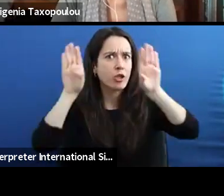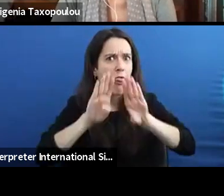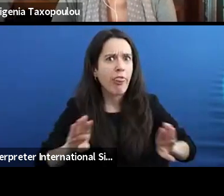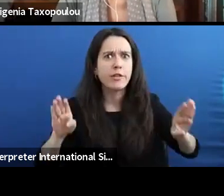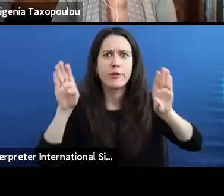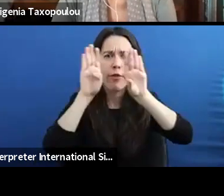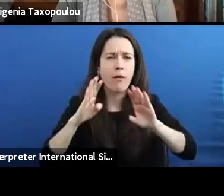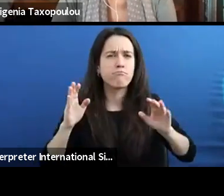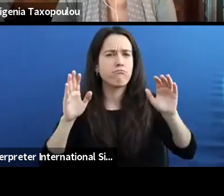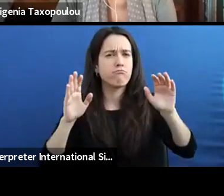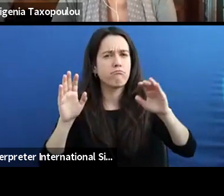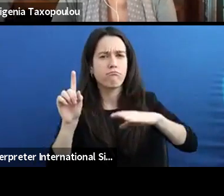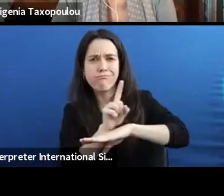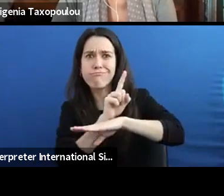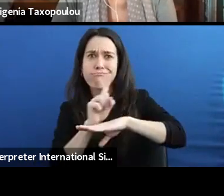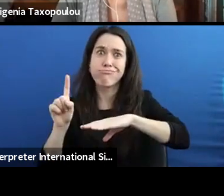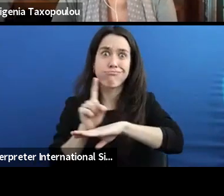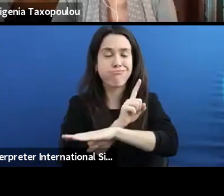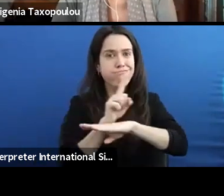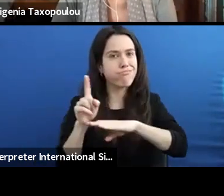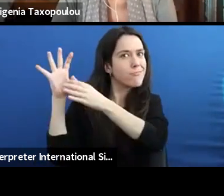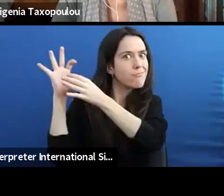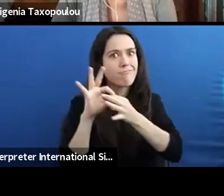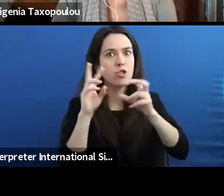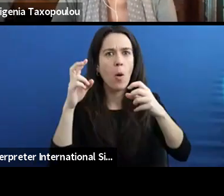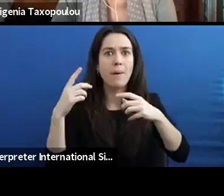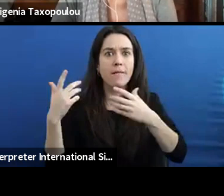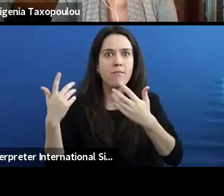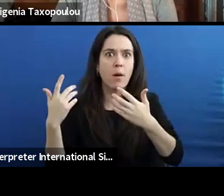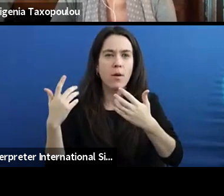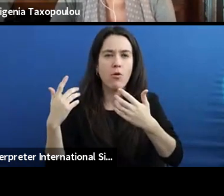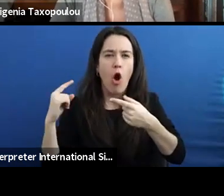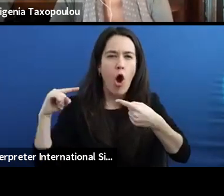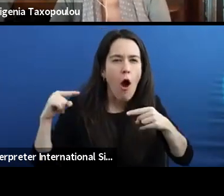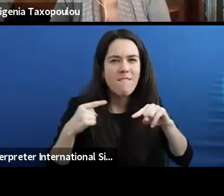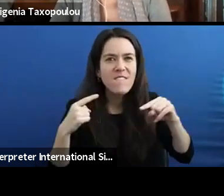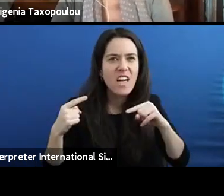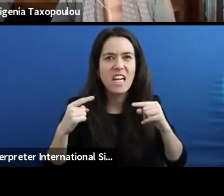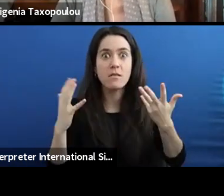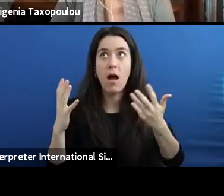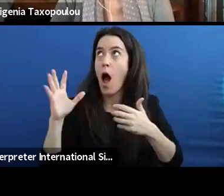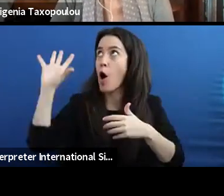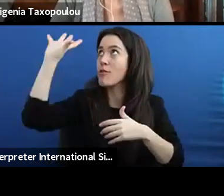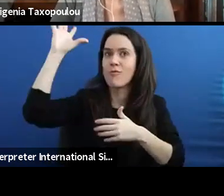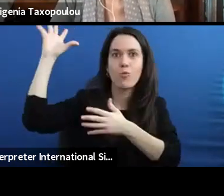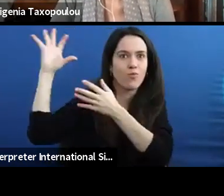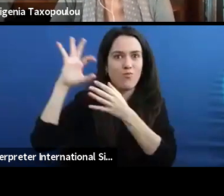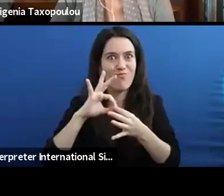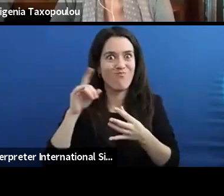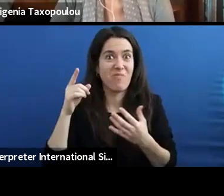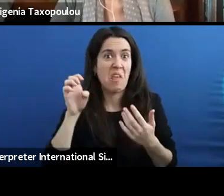climate plays are based on real conflicts, which are very often combined with